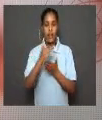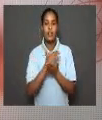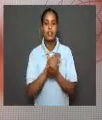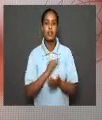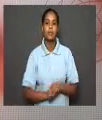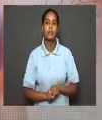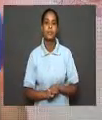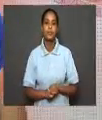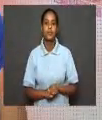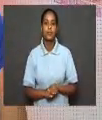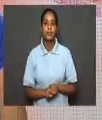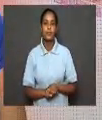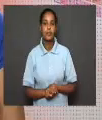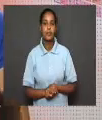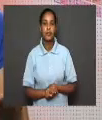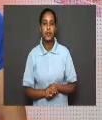lessons.